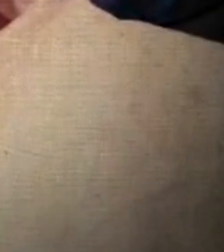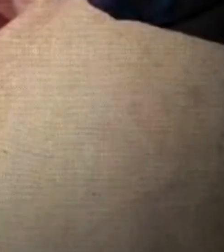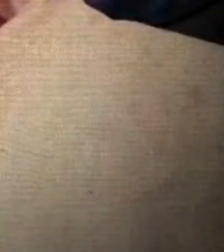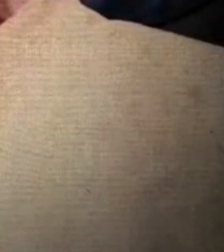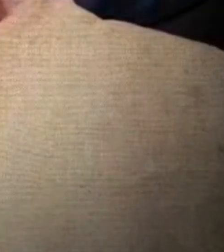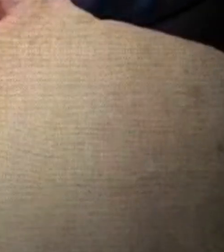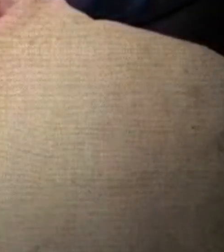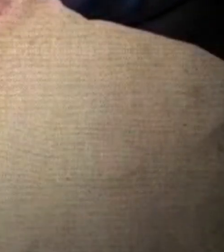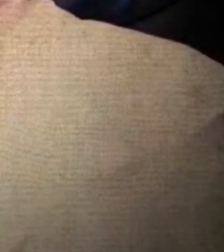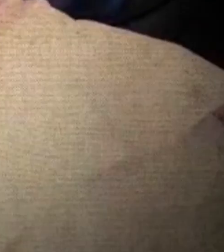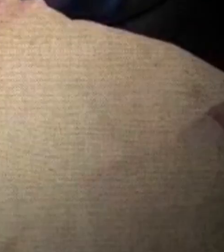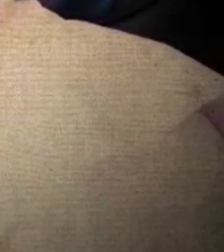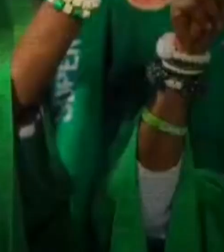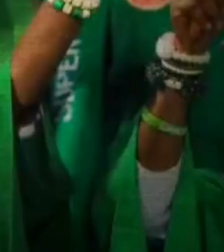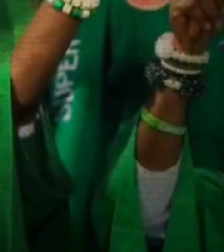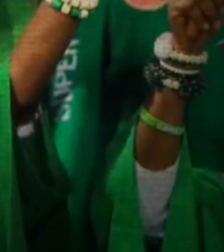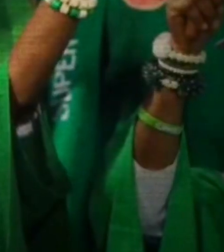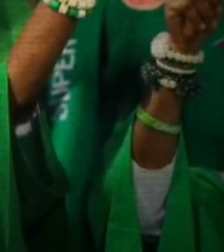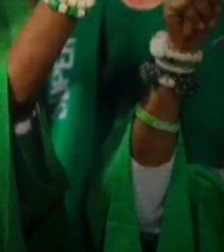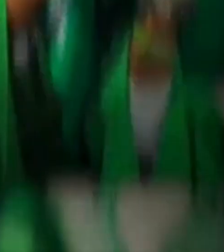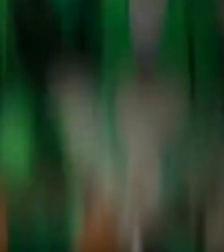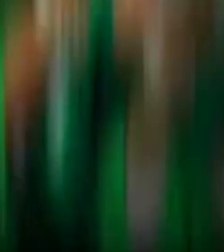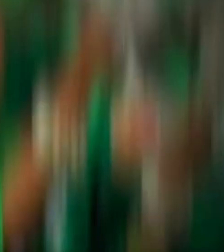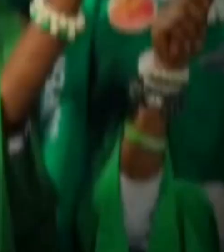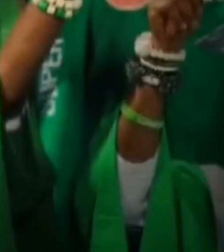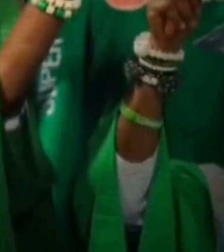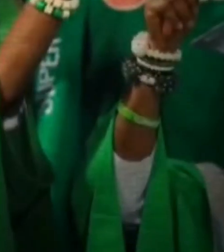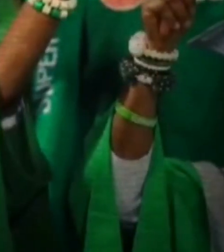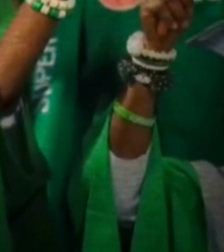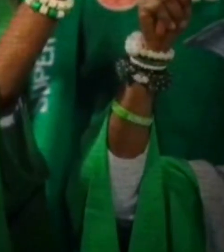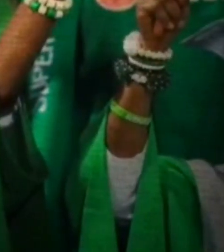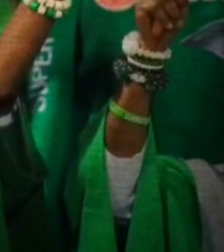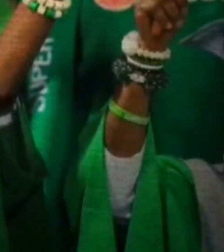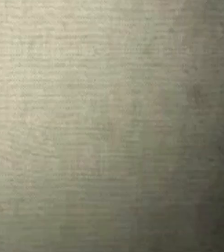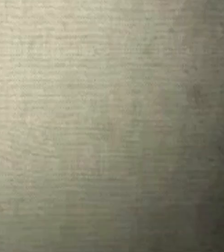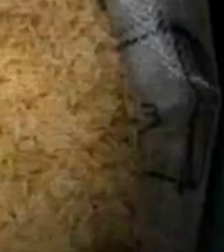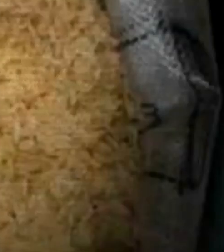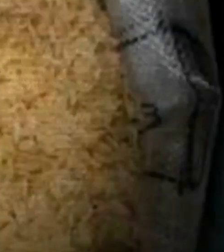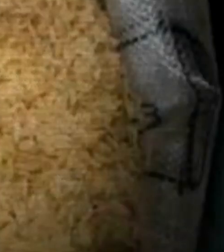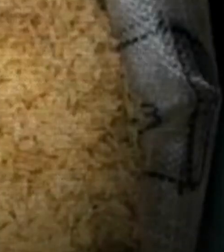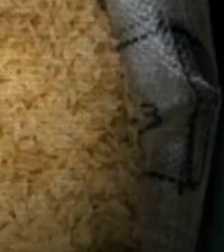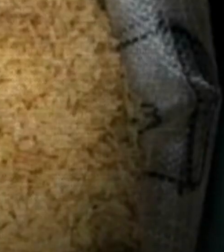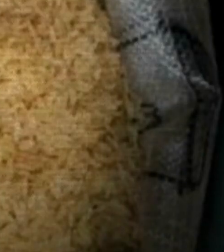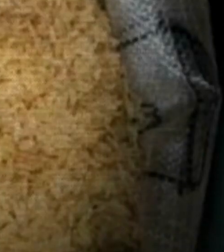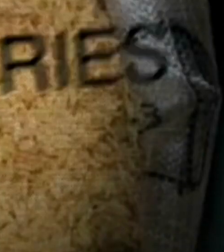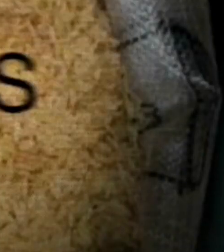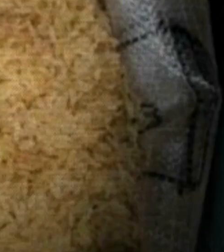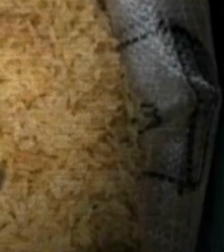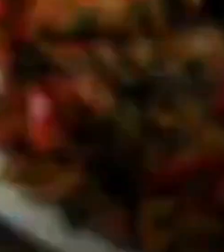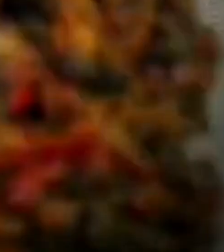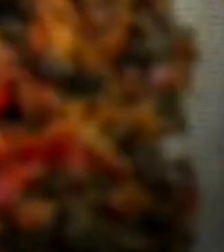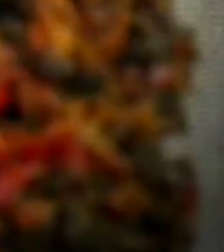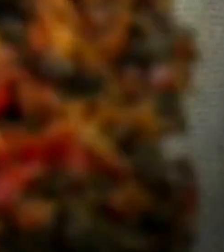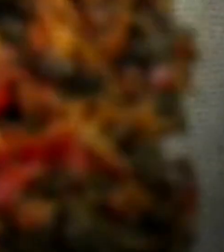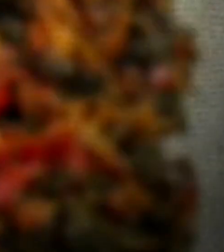This government is addressing the issues, and we want to be part of finding solutions. We want rice, not cries,